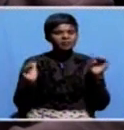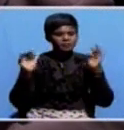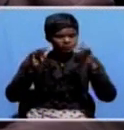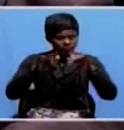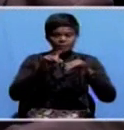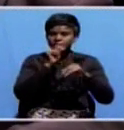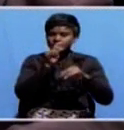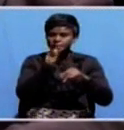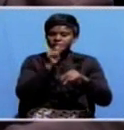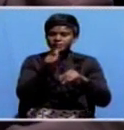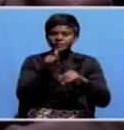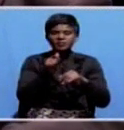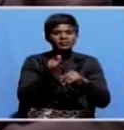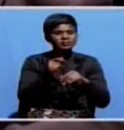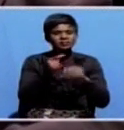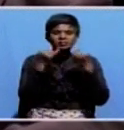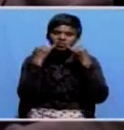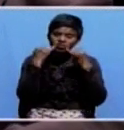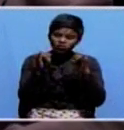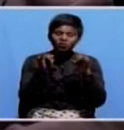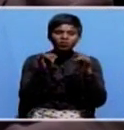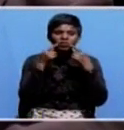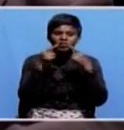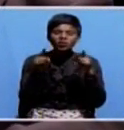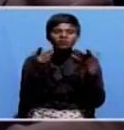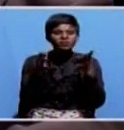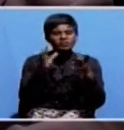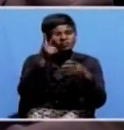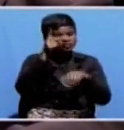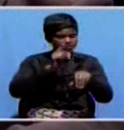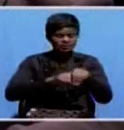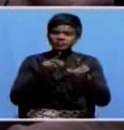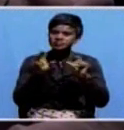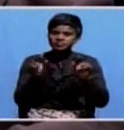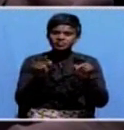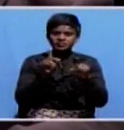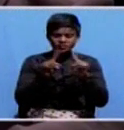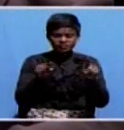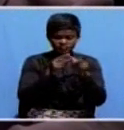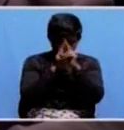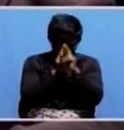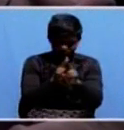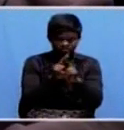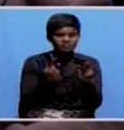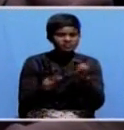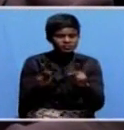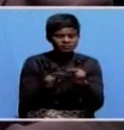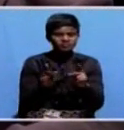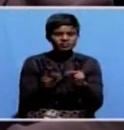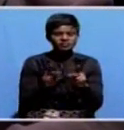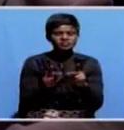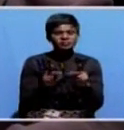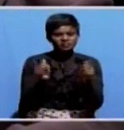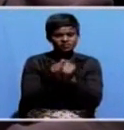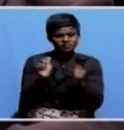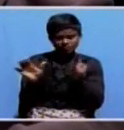said he was not going for the third term, irrespective of the kind of support